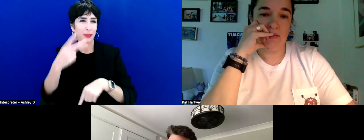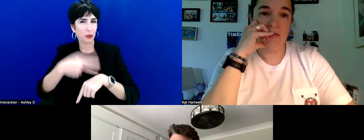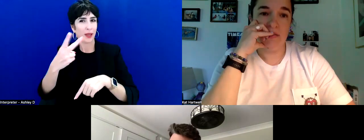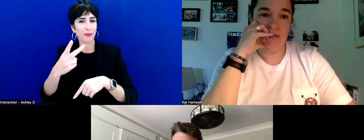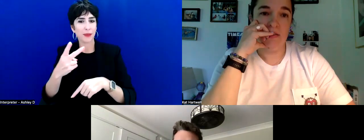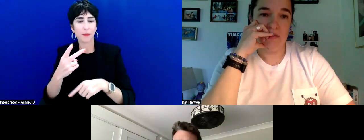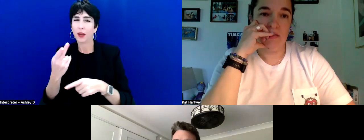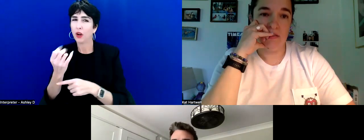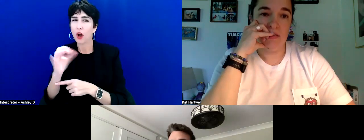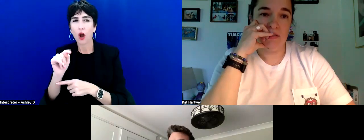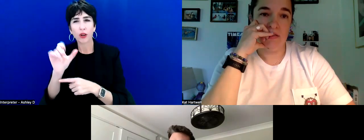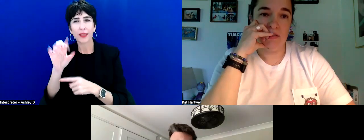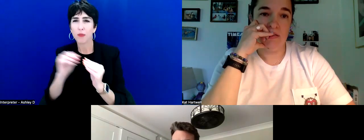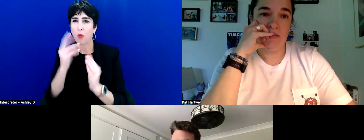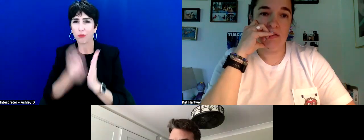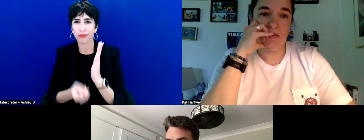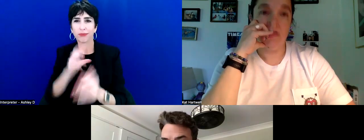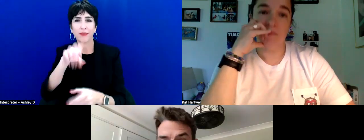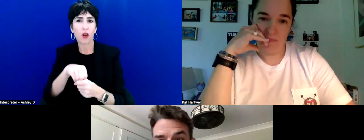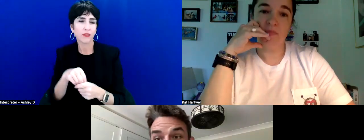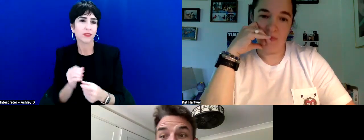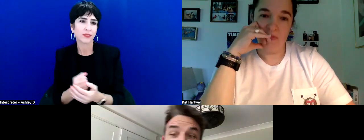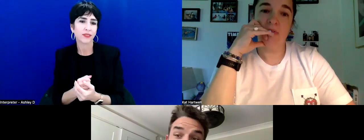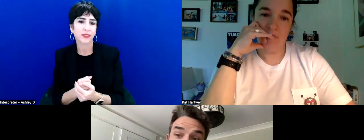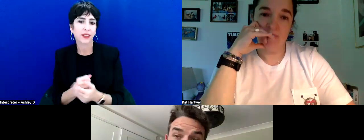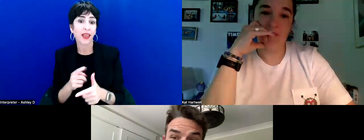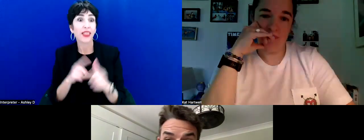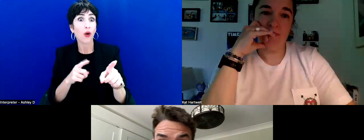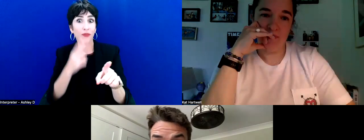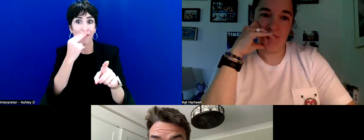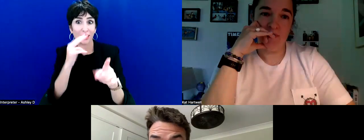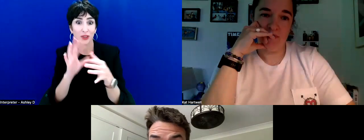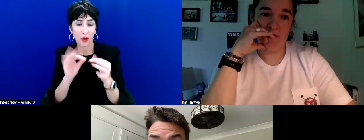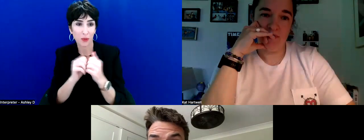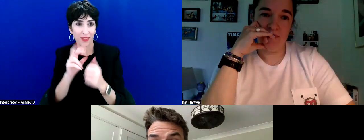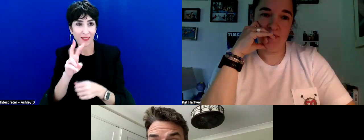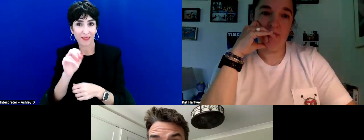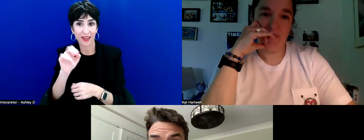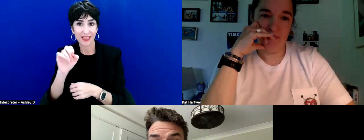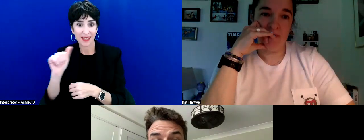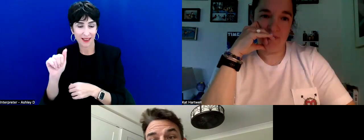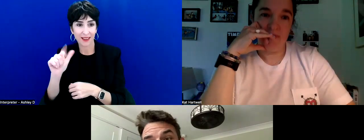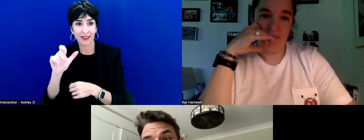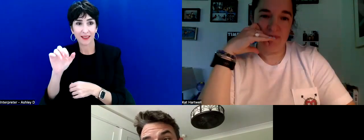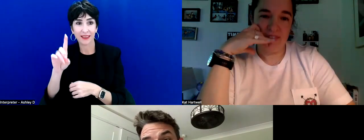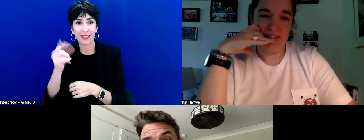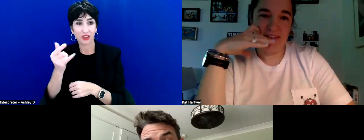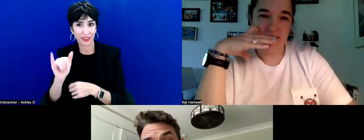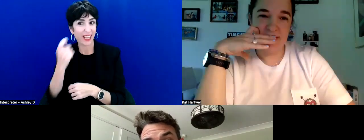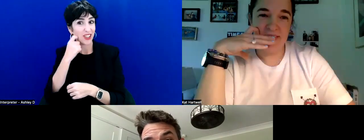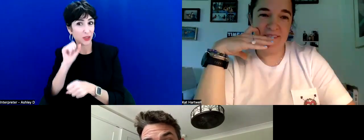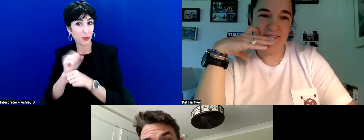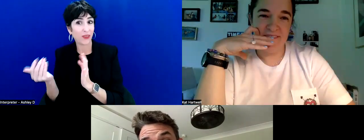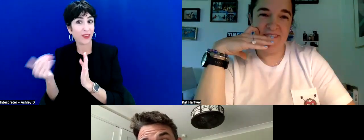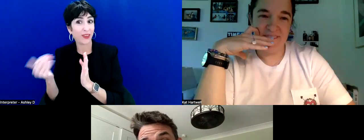but Heartland was way more involved. And then, funny story with the Vanessa Lenges. So I just worked with her again.